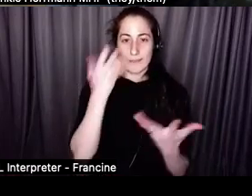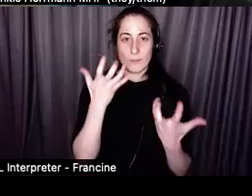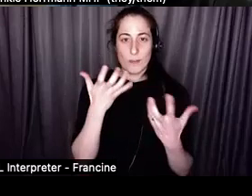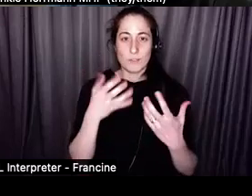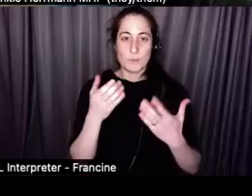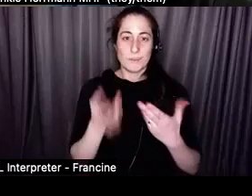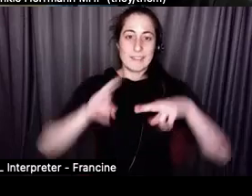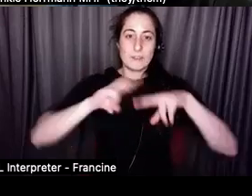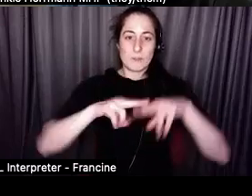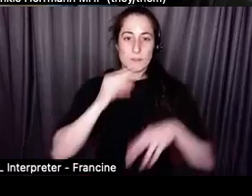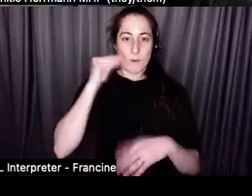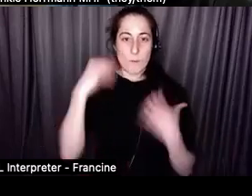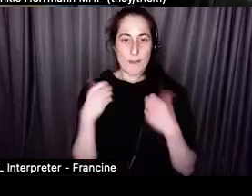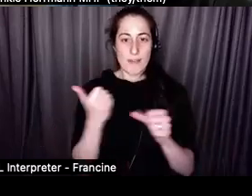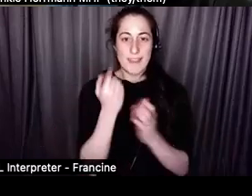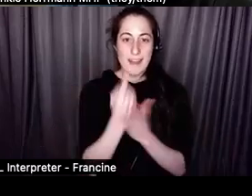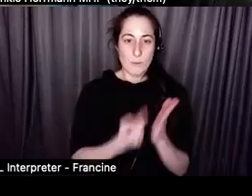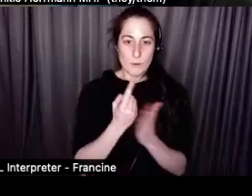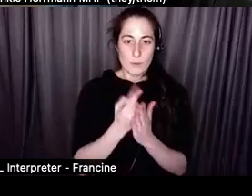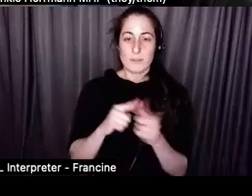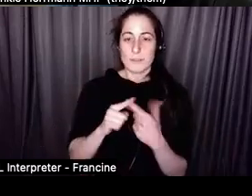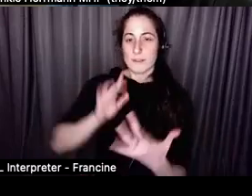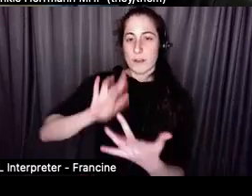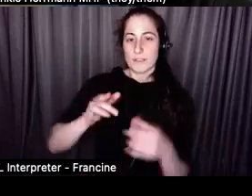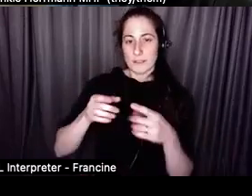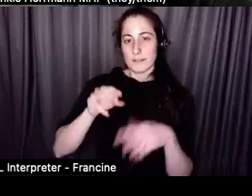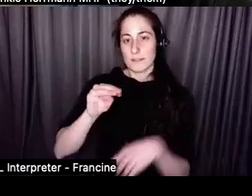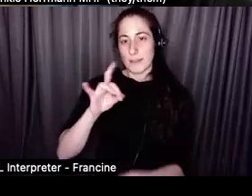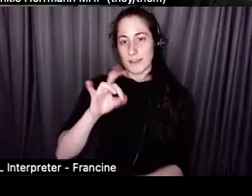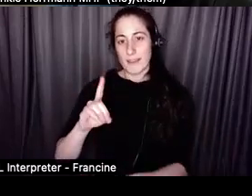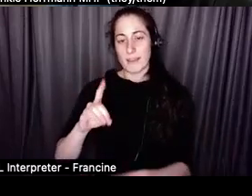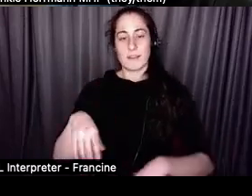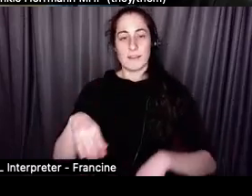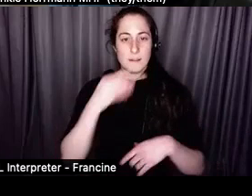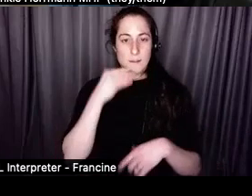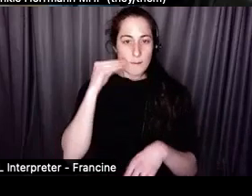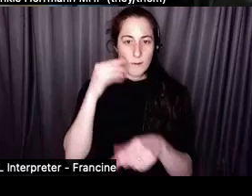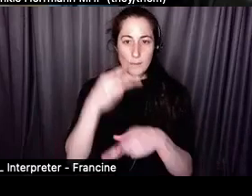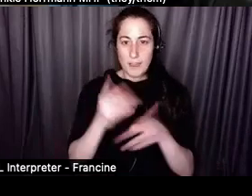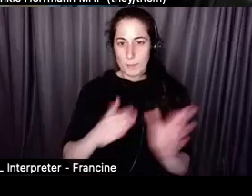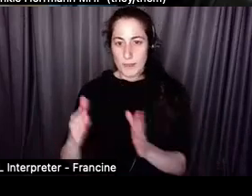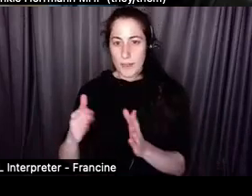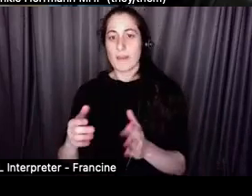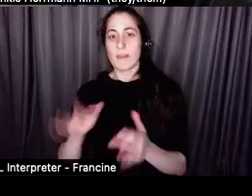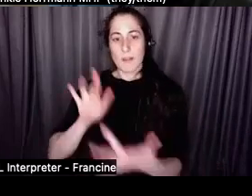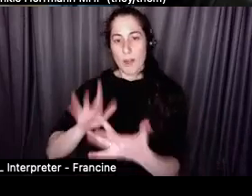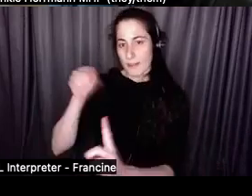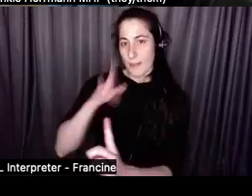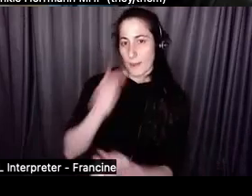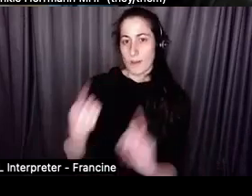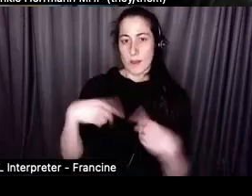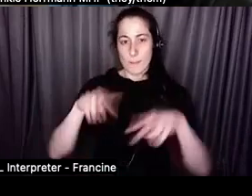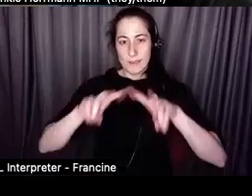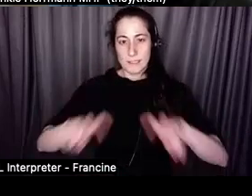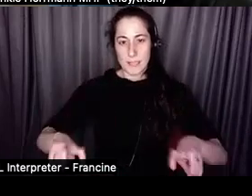hours, you would contact your Medicaid managed care plan, ask them for that. They do an assessment, and then let's say you get, 4 hours,